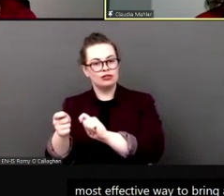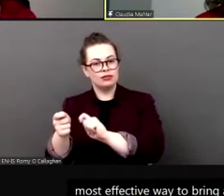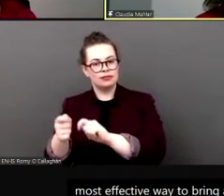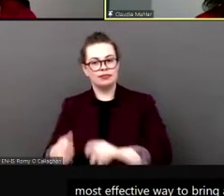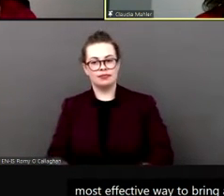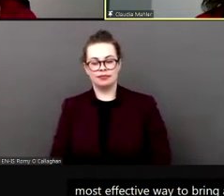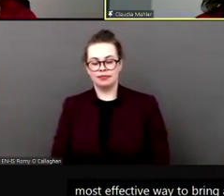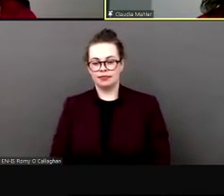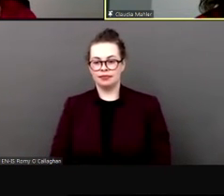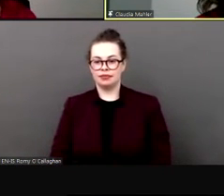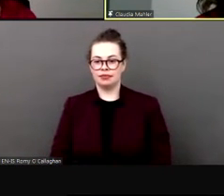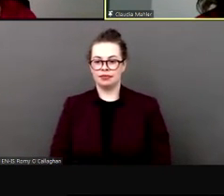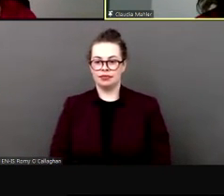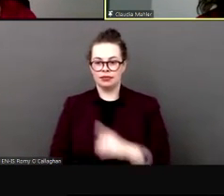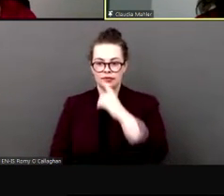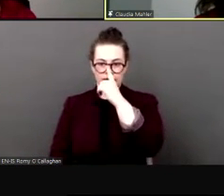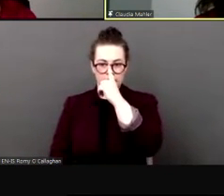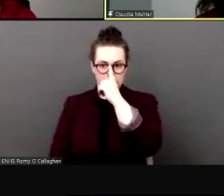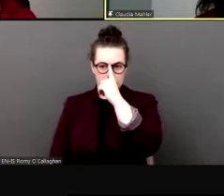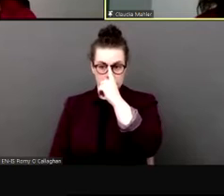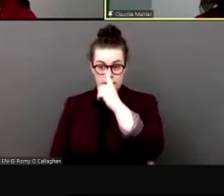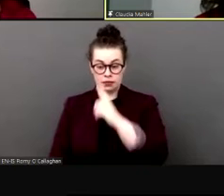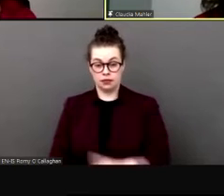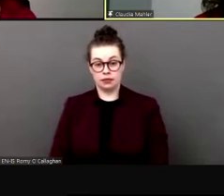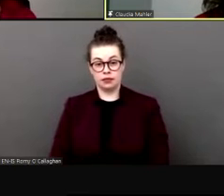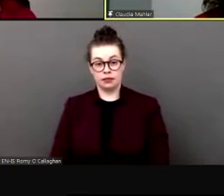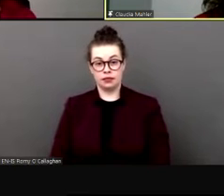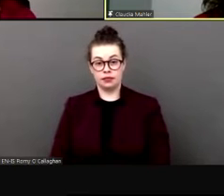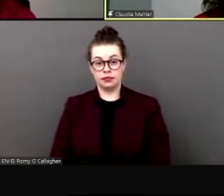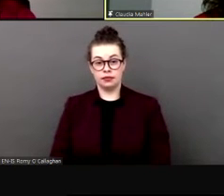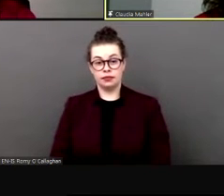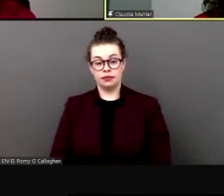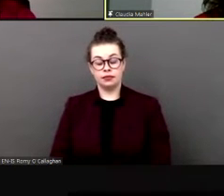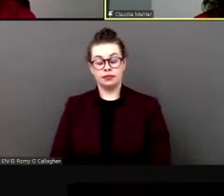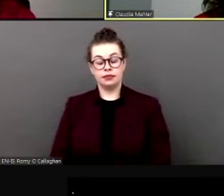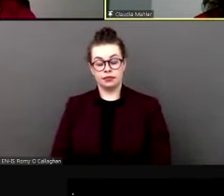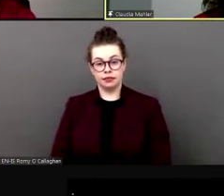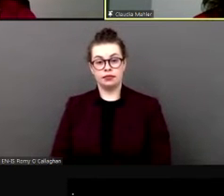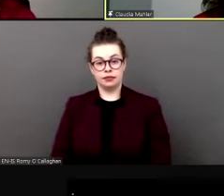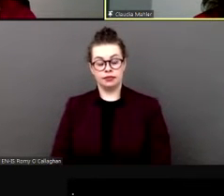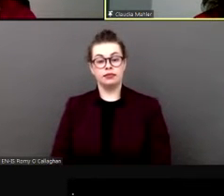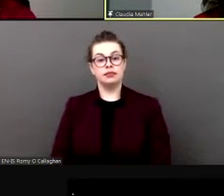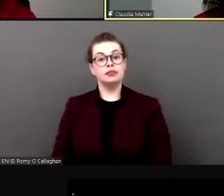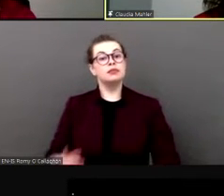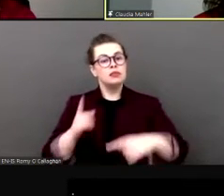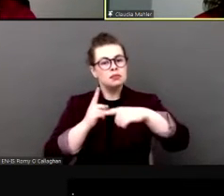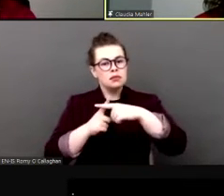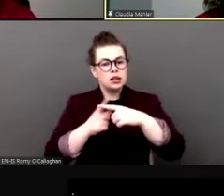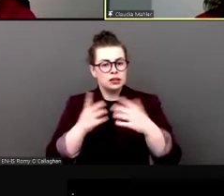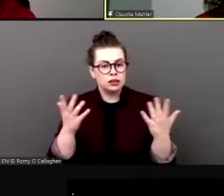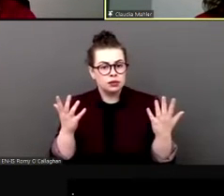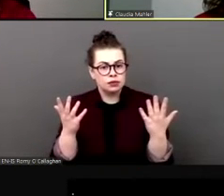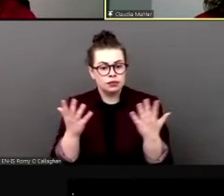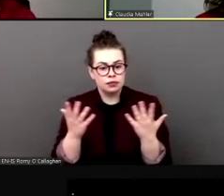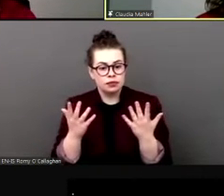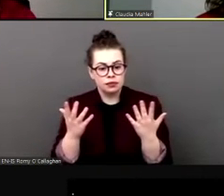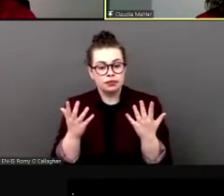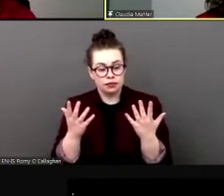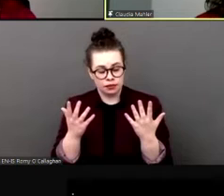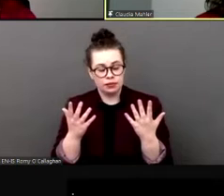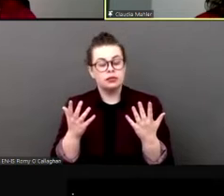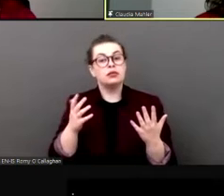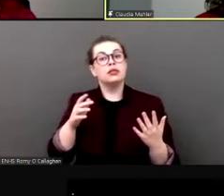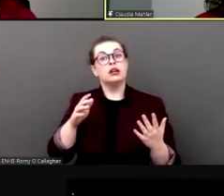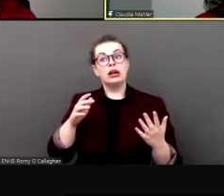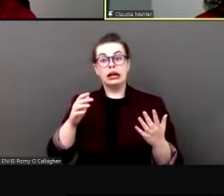Have said that, is that we also need to include older persons in their capacity as experts.